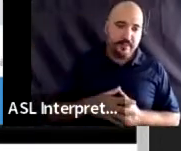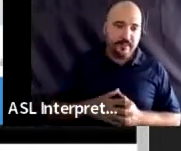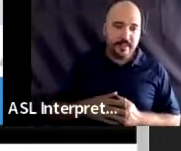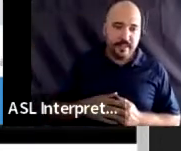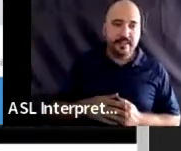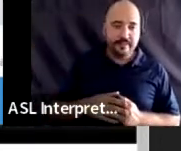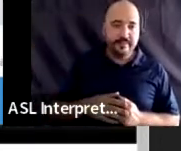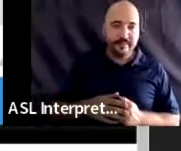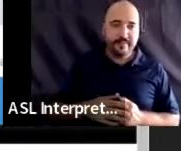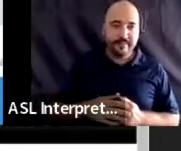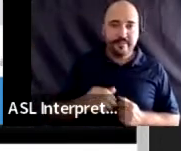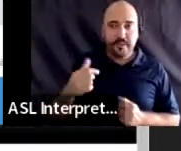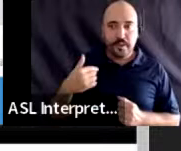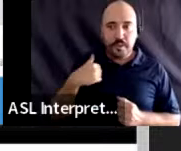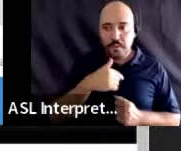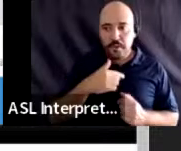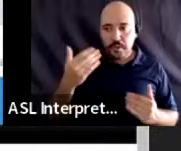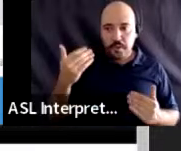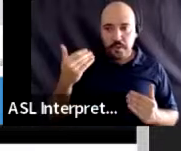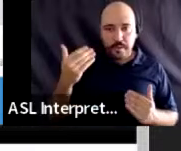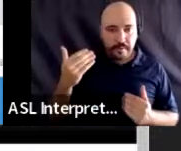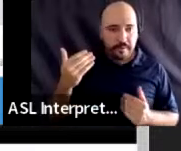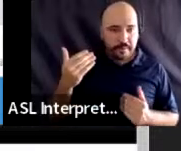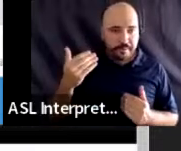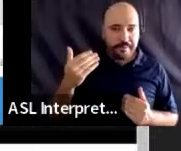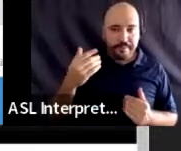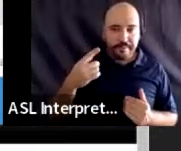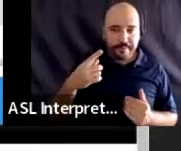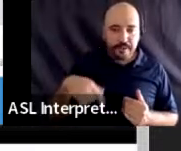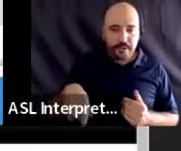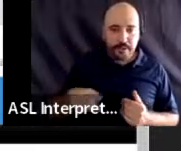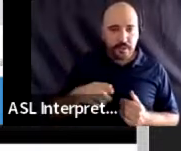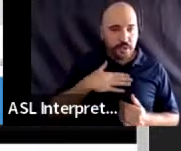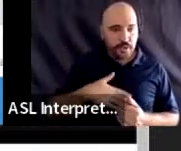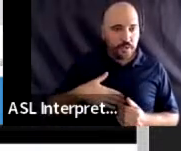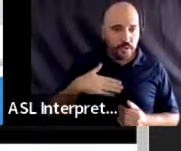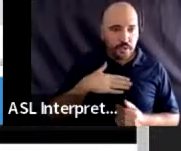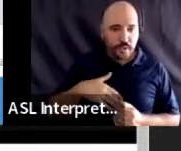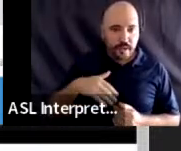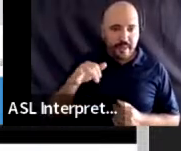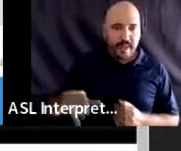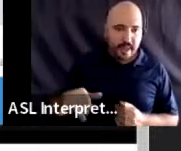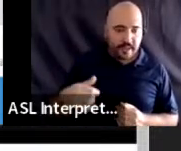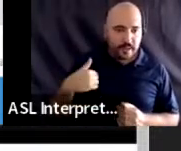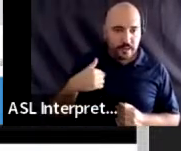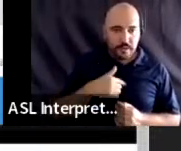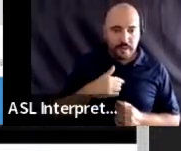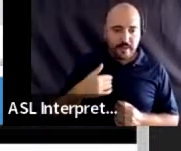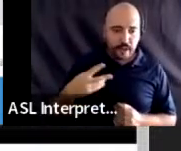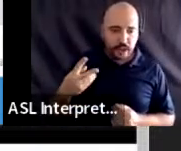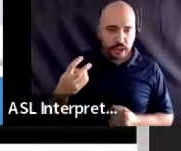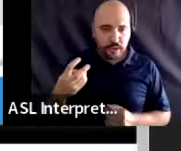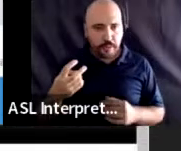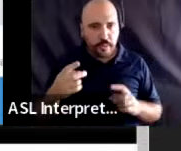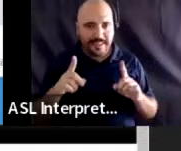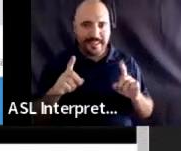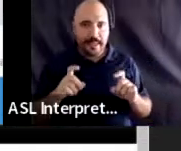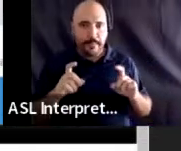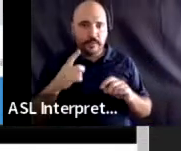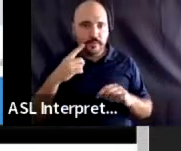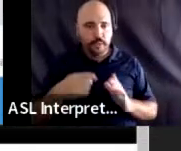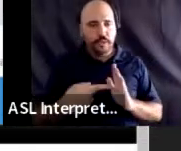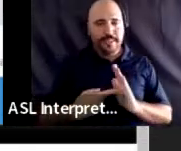And yeah, so we hope that you 3:40 p.m. enjoyed that. And we have 2 more demos for you.